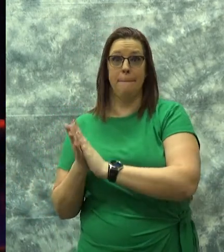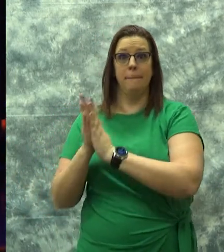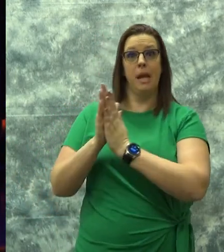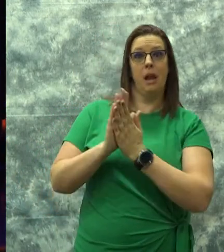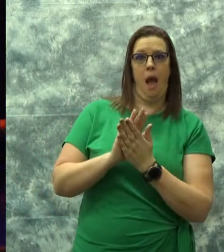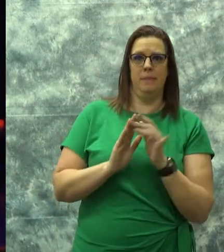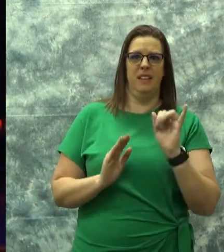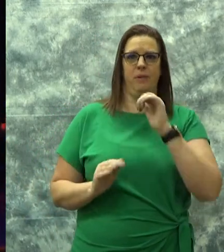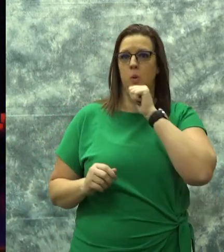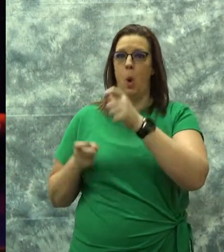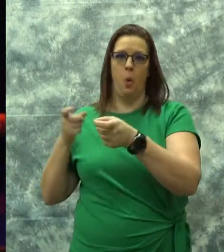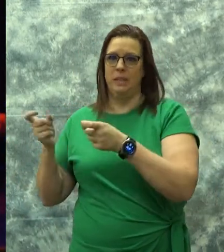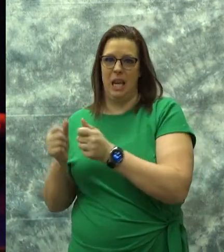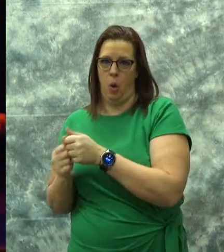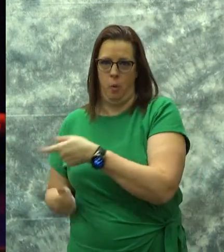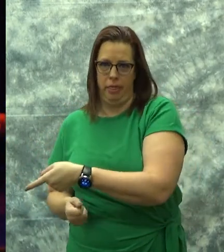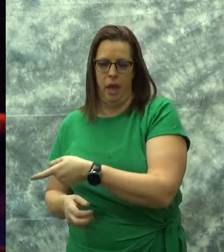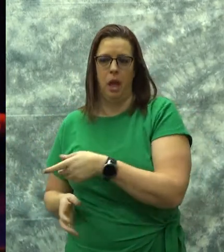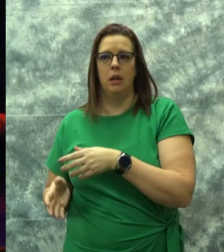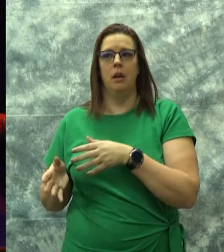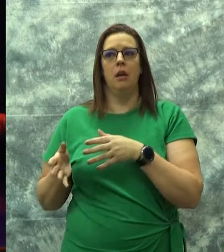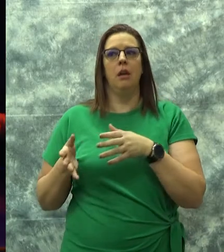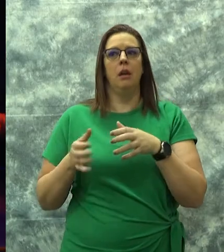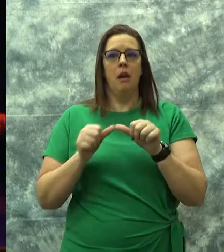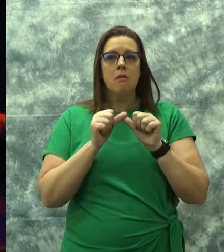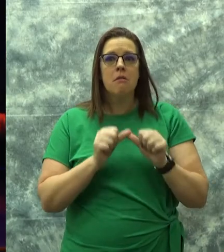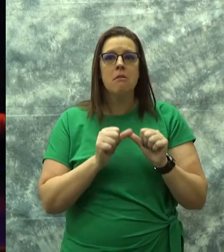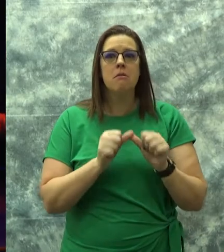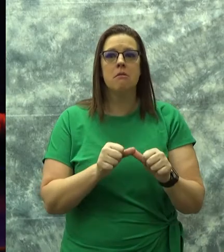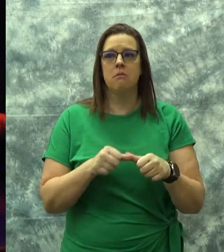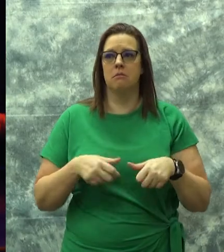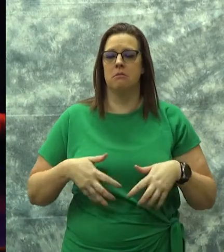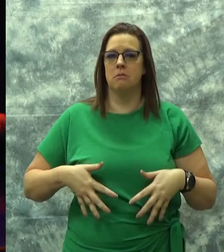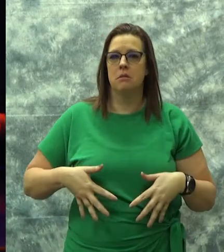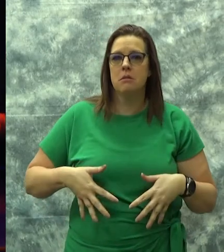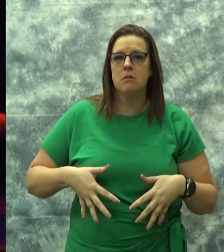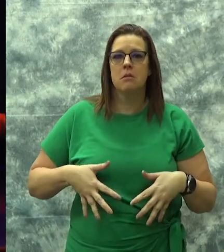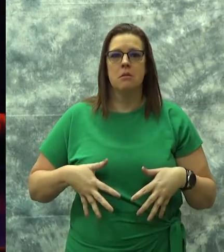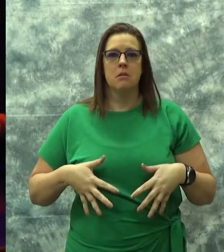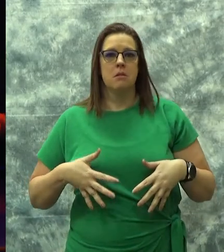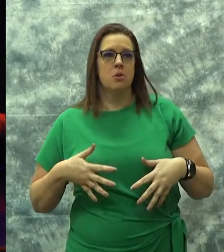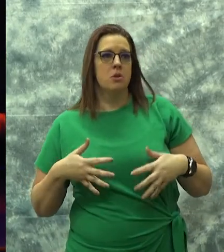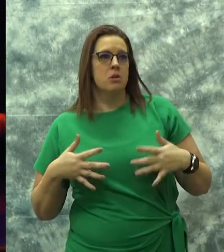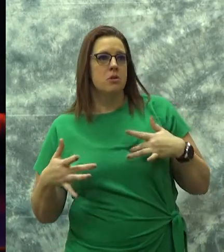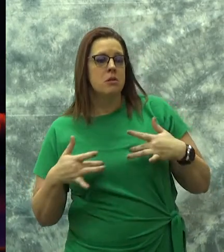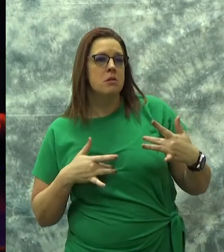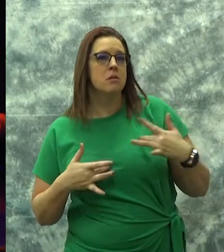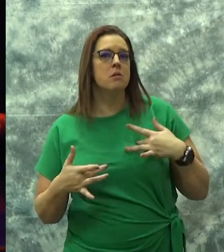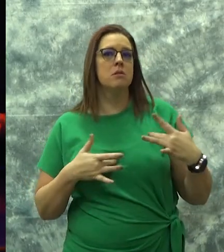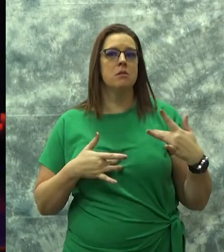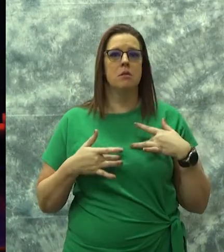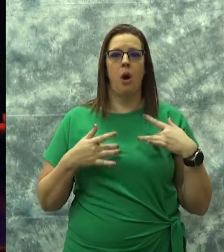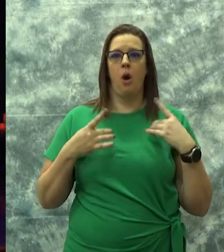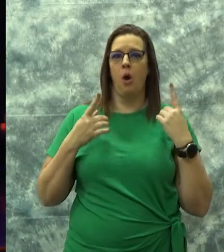becomes and transforms into, if we don't deal with it, is constant anxiety, worry,